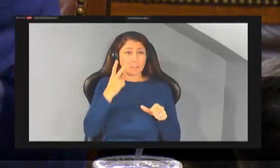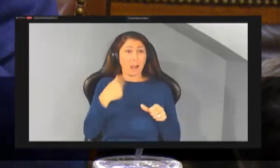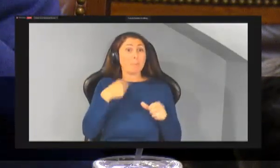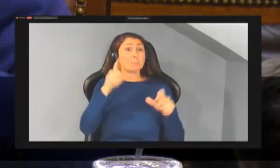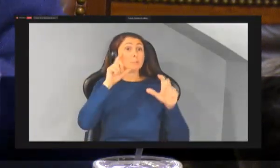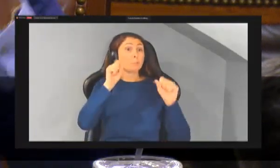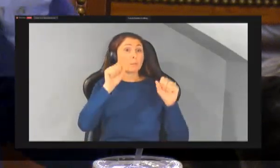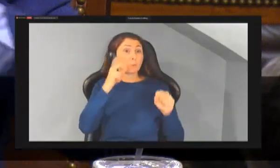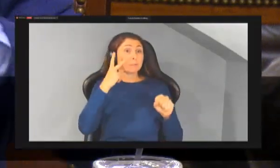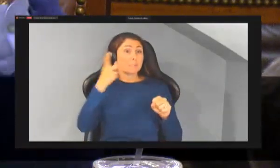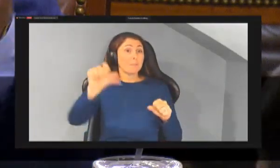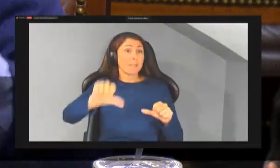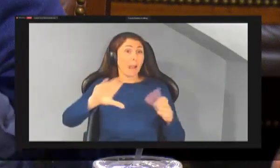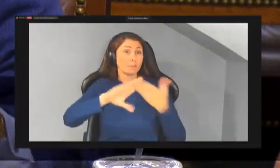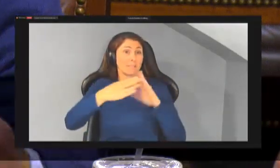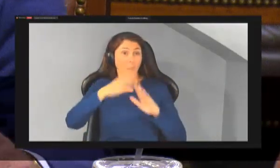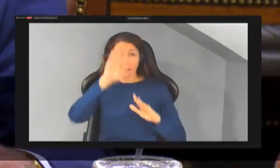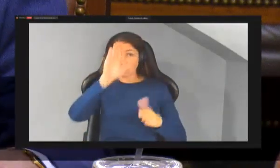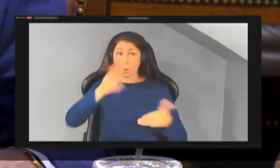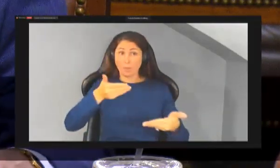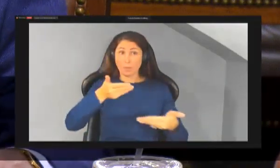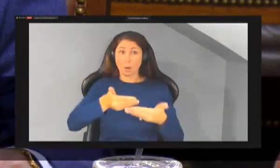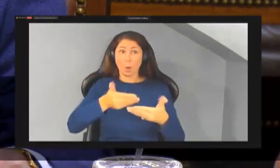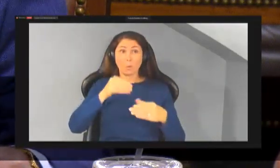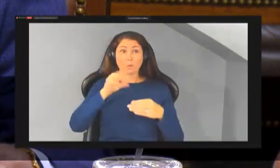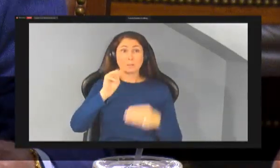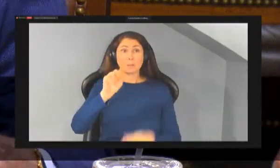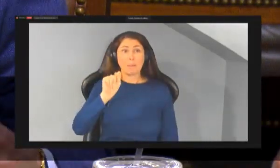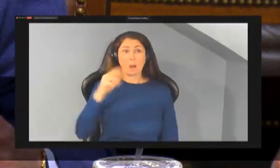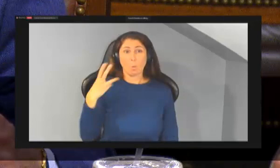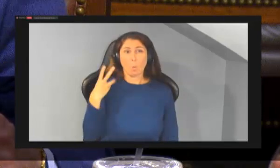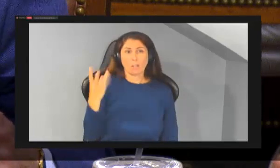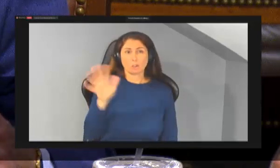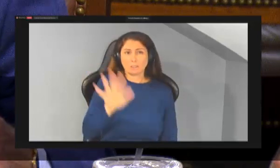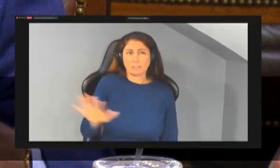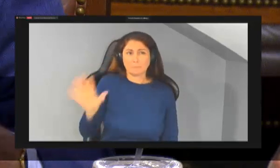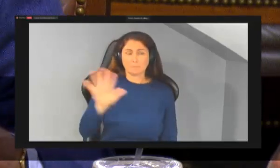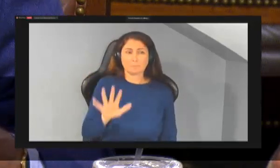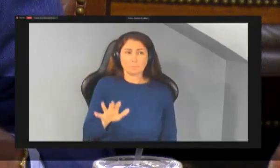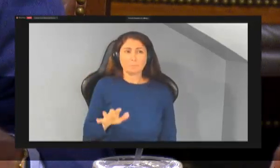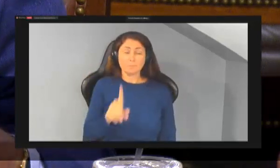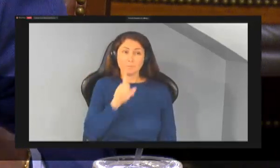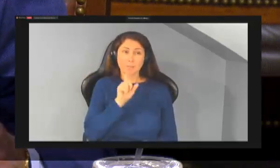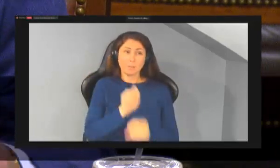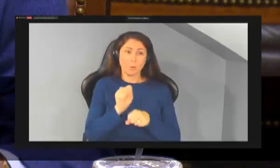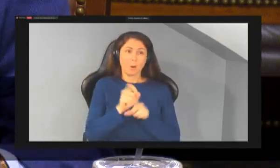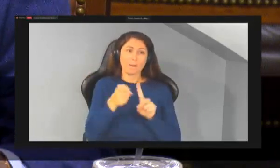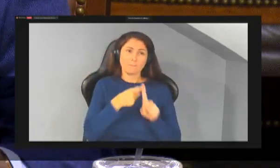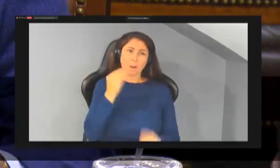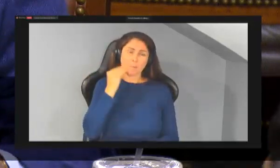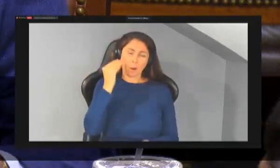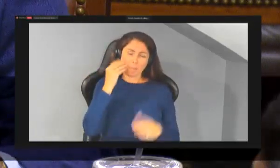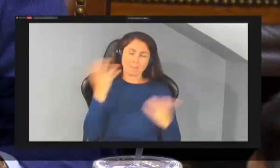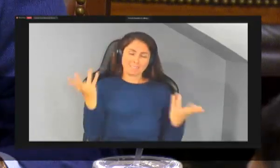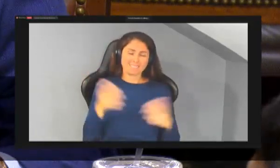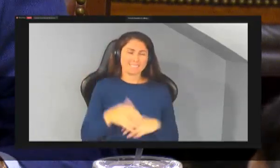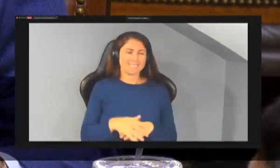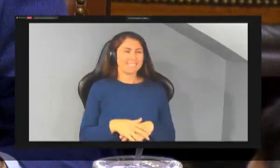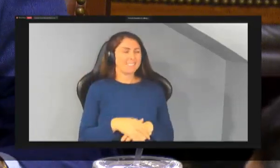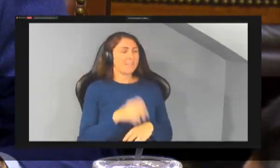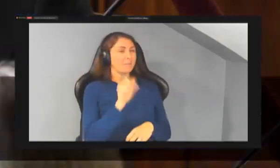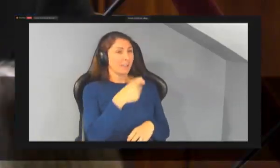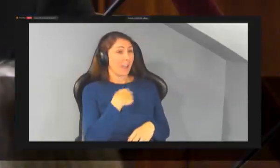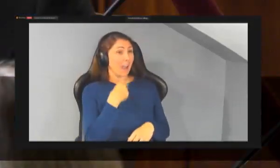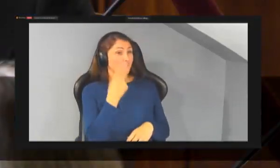don't know. They're close. I know they're all over Mount Washington and everything like that. Yeah, they're working from home. I've seen one on South